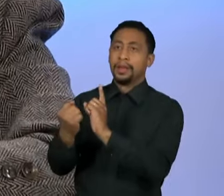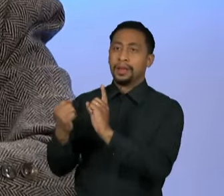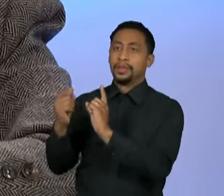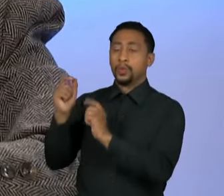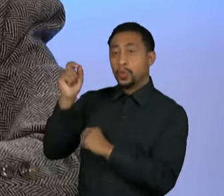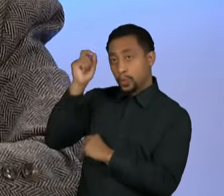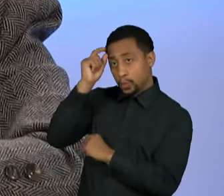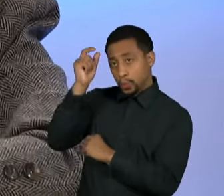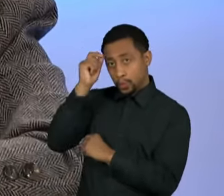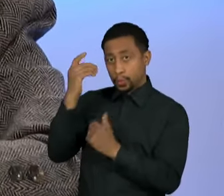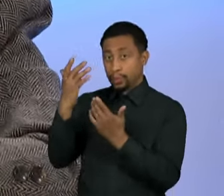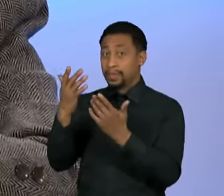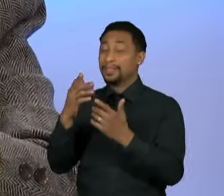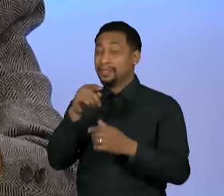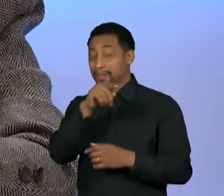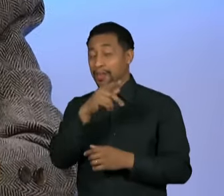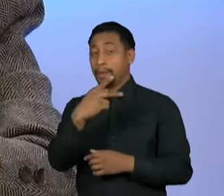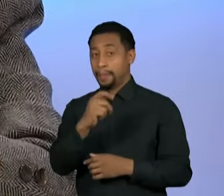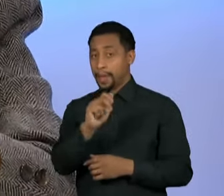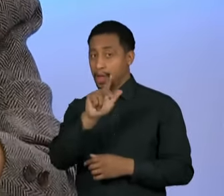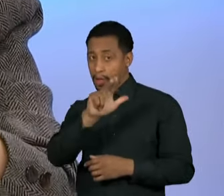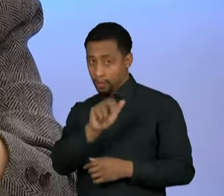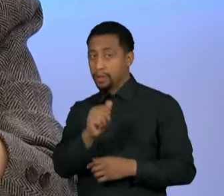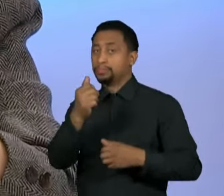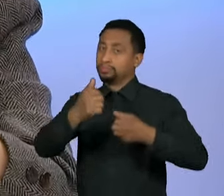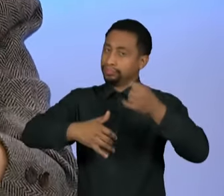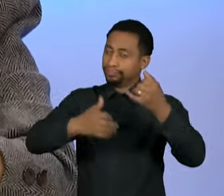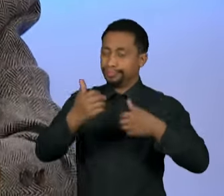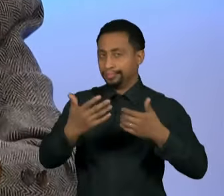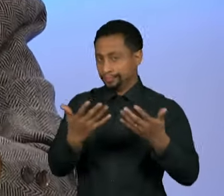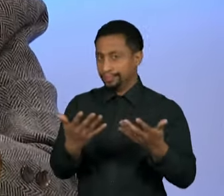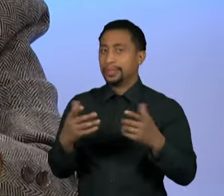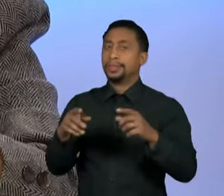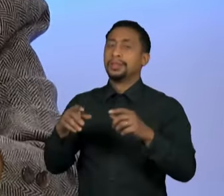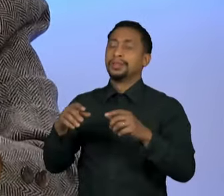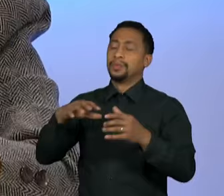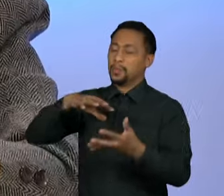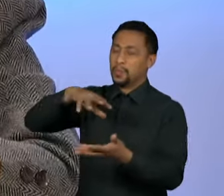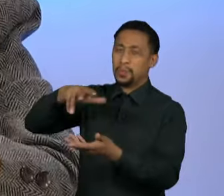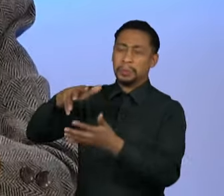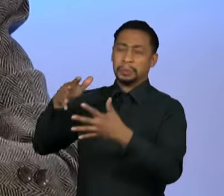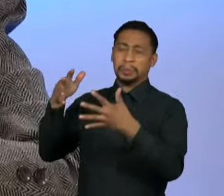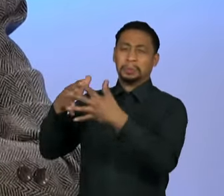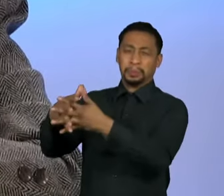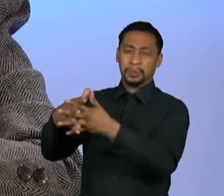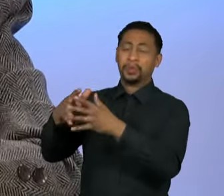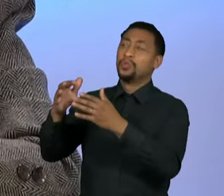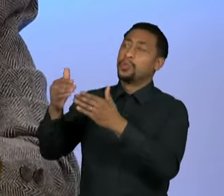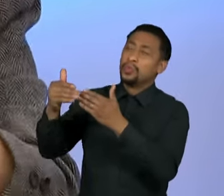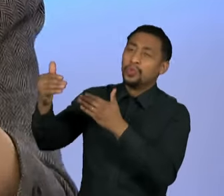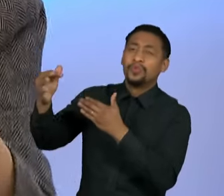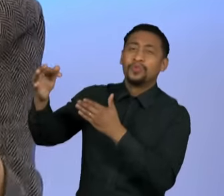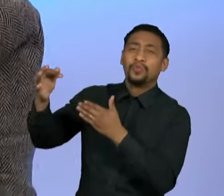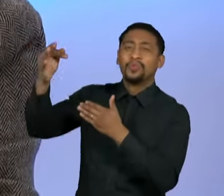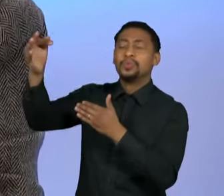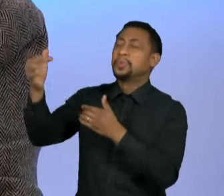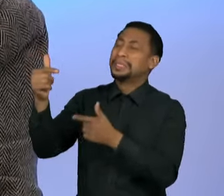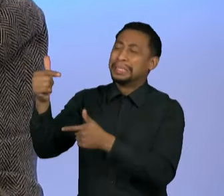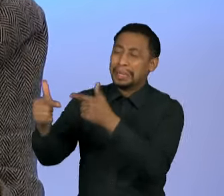problemas como esse que a Paula trouxe, problemas como crise global, problemas como o futuro do trabalho,